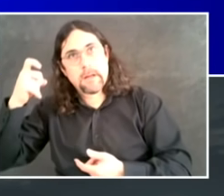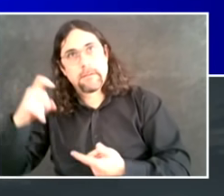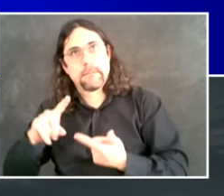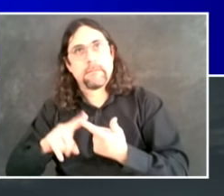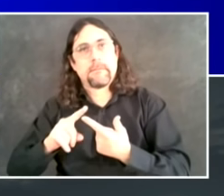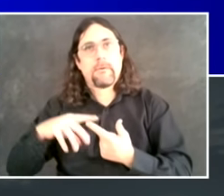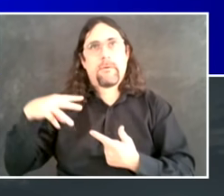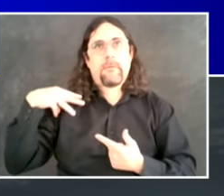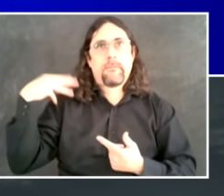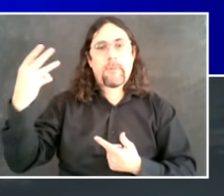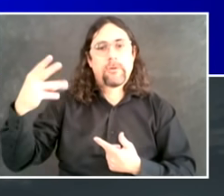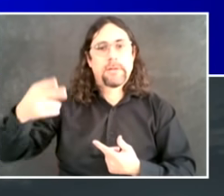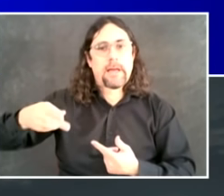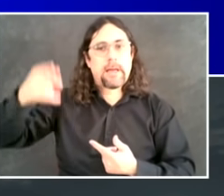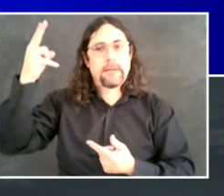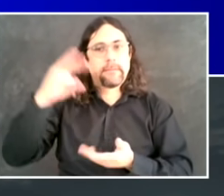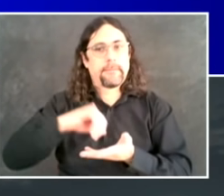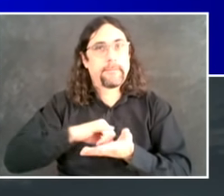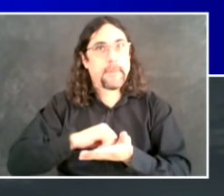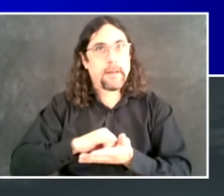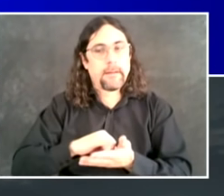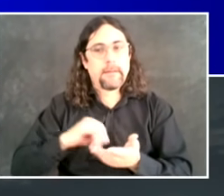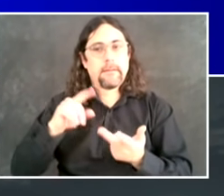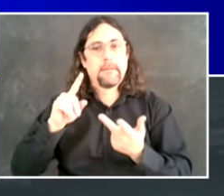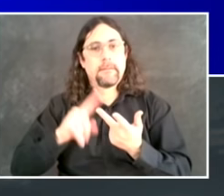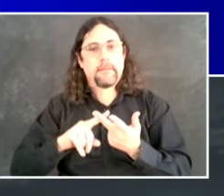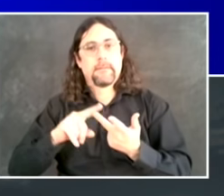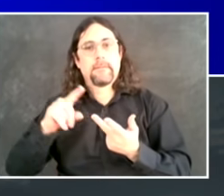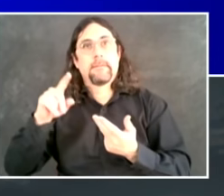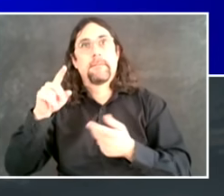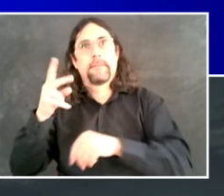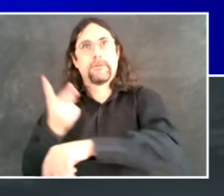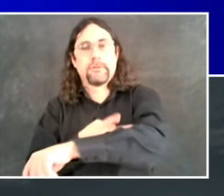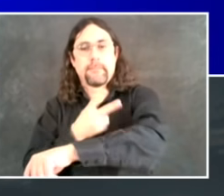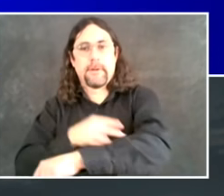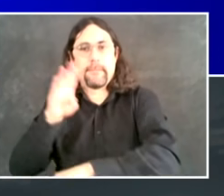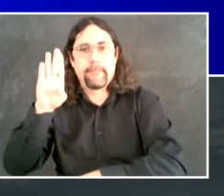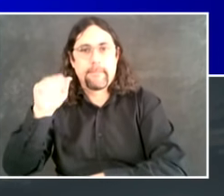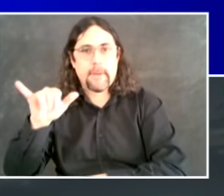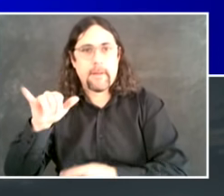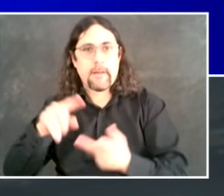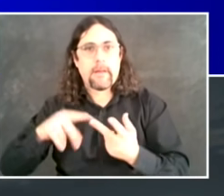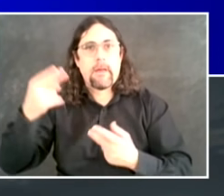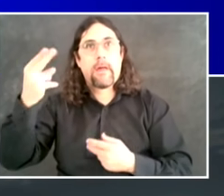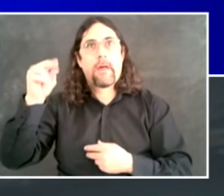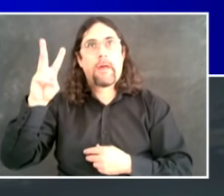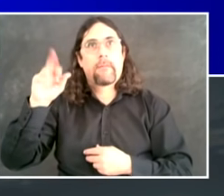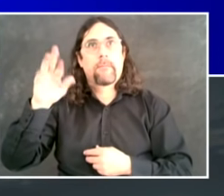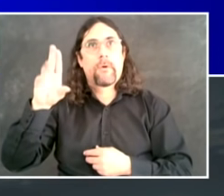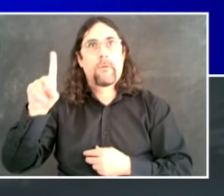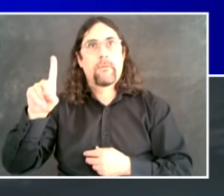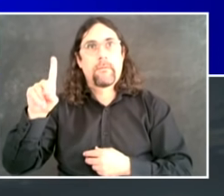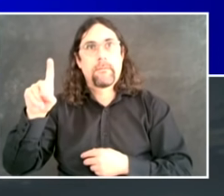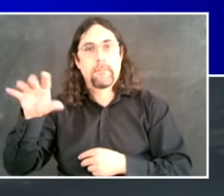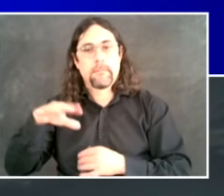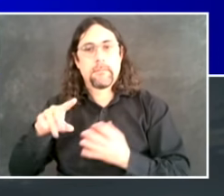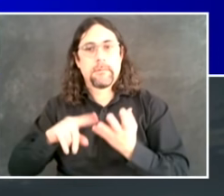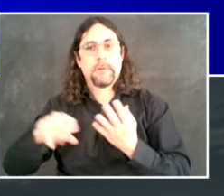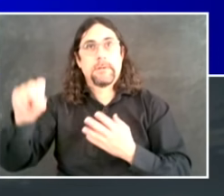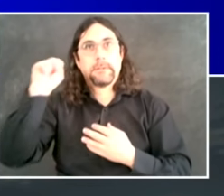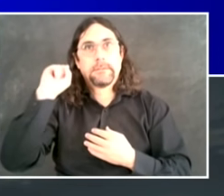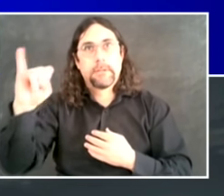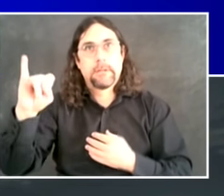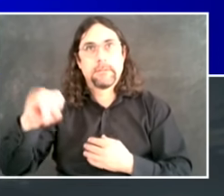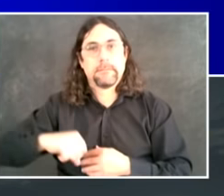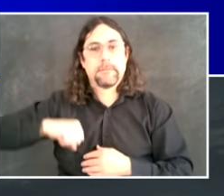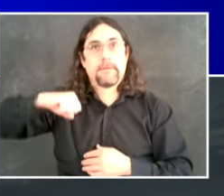Bay, in Morris Park, on the North Shore of Staten Island, in Flushing, in Jackson Heights, in Eastchester,